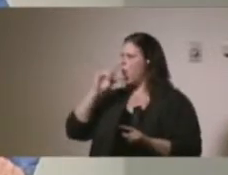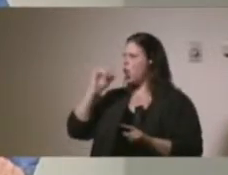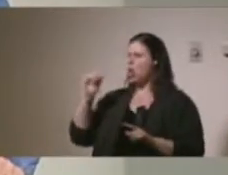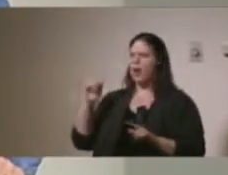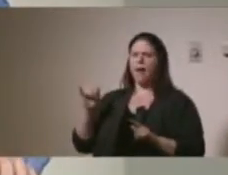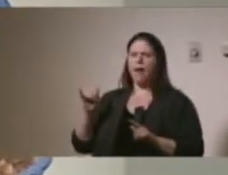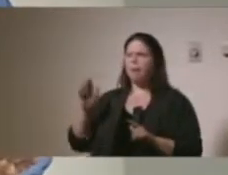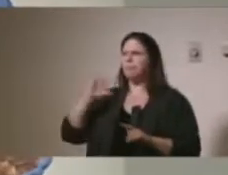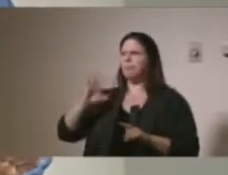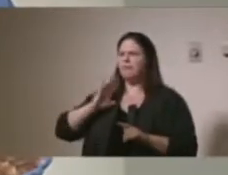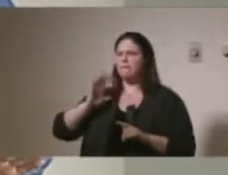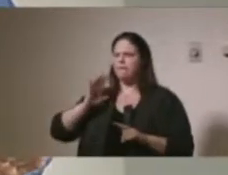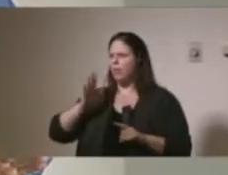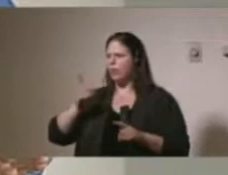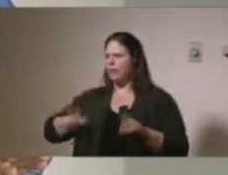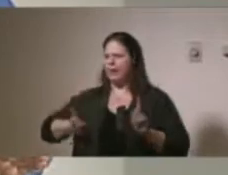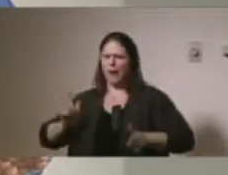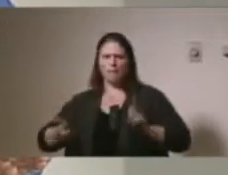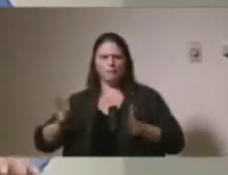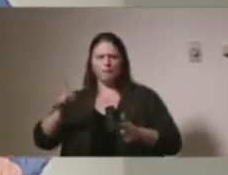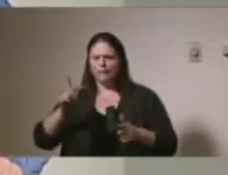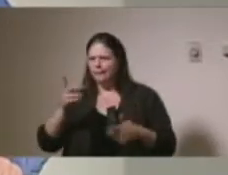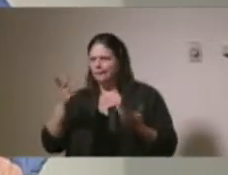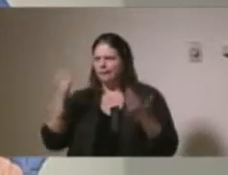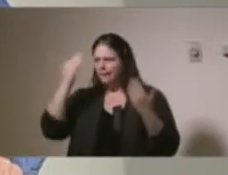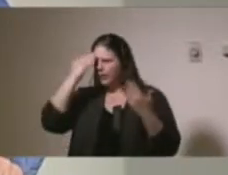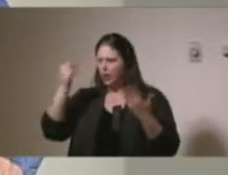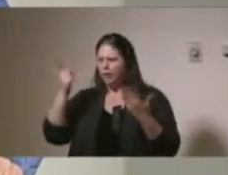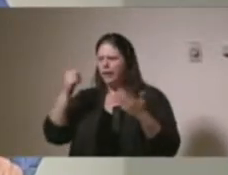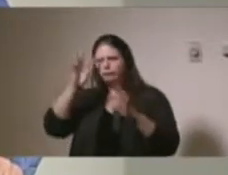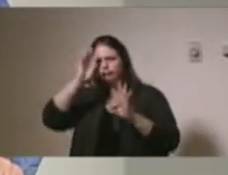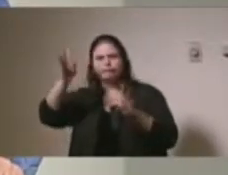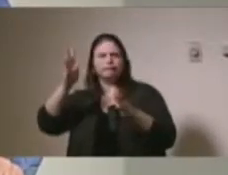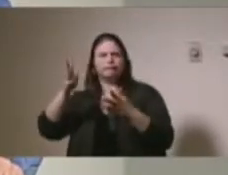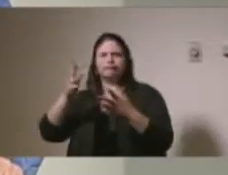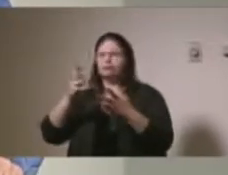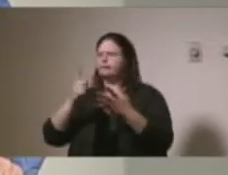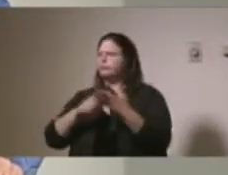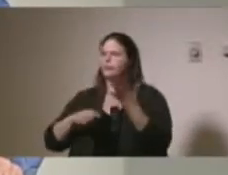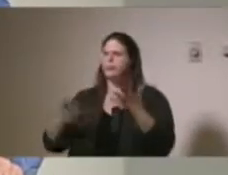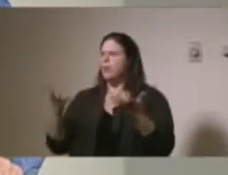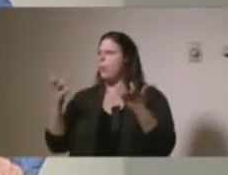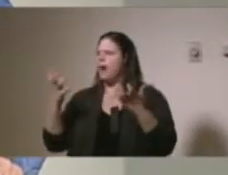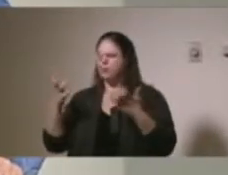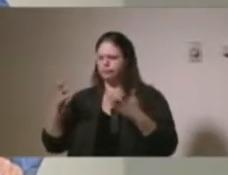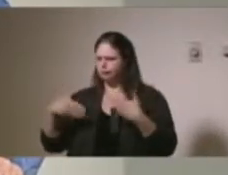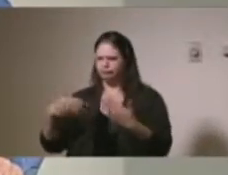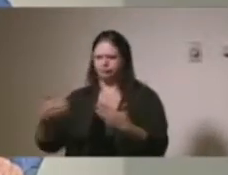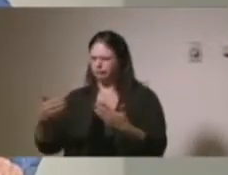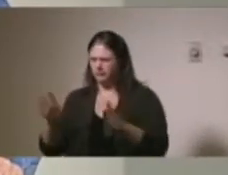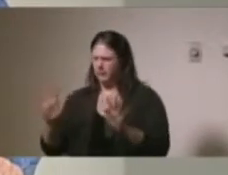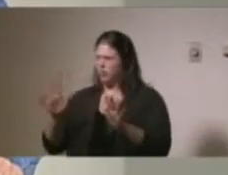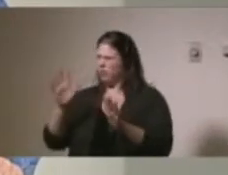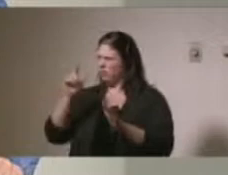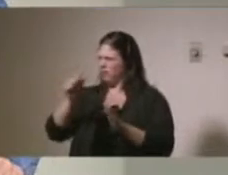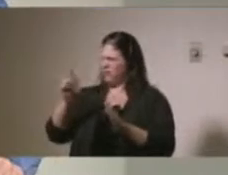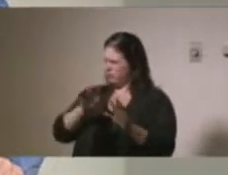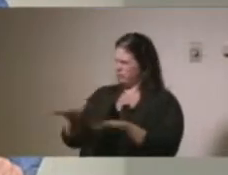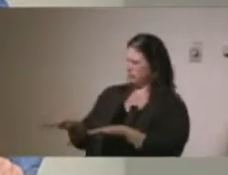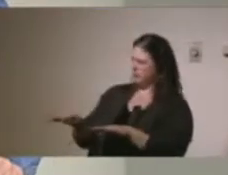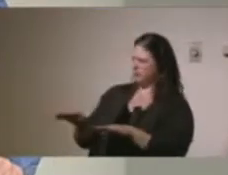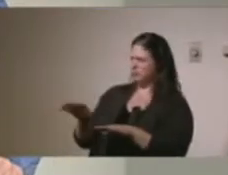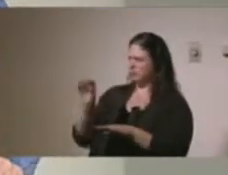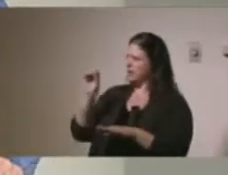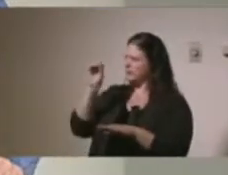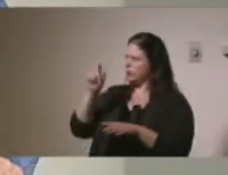west. So even as bad as some of our governments are, the reality is even our governments are seeing how